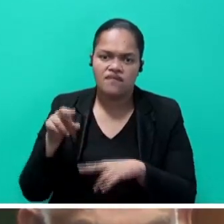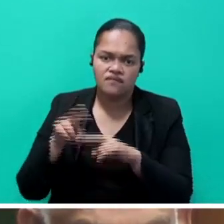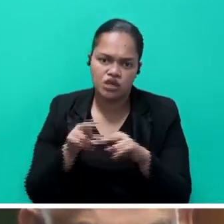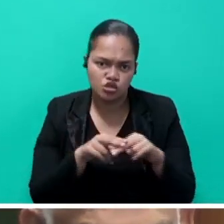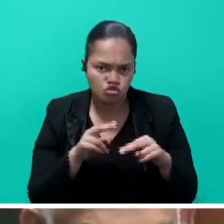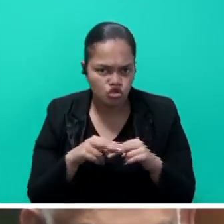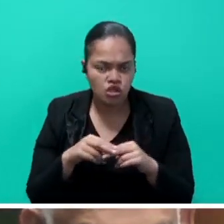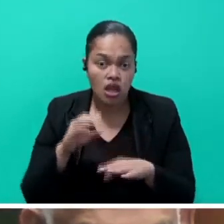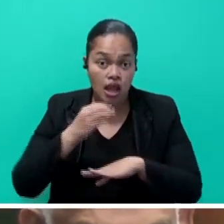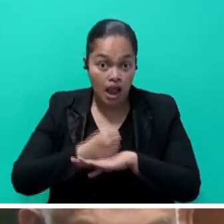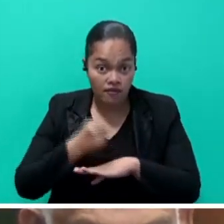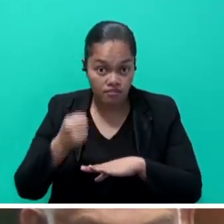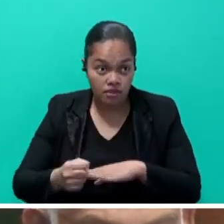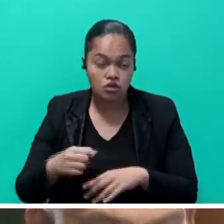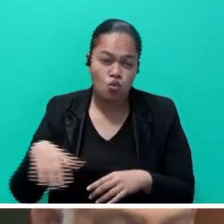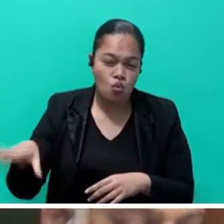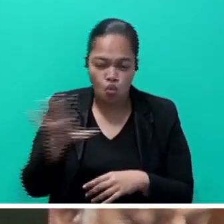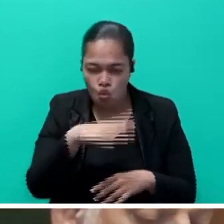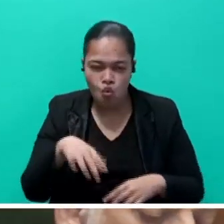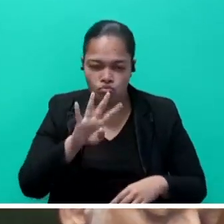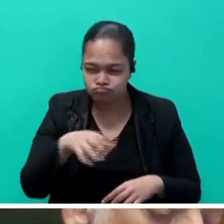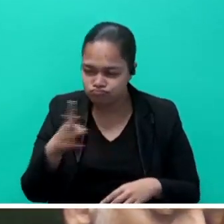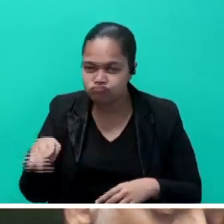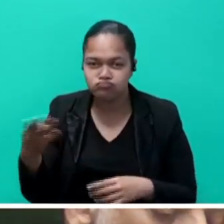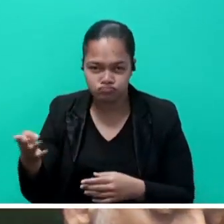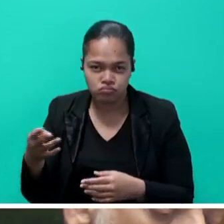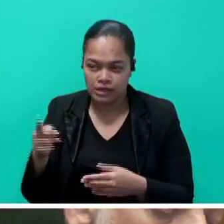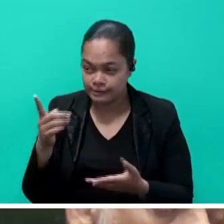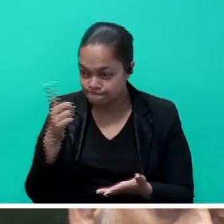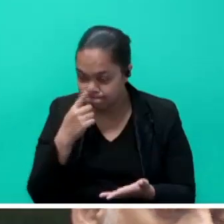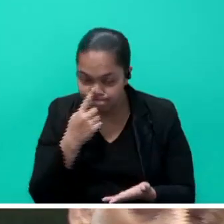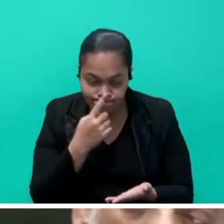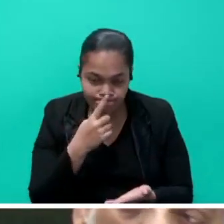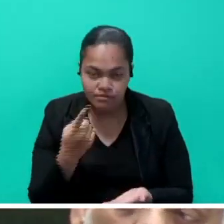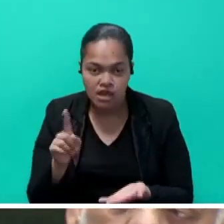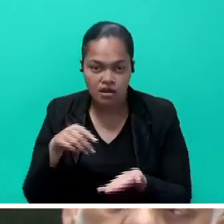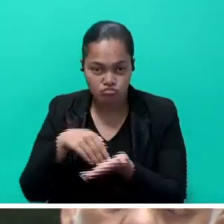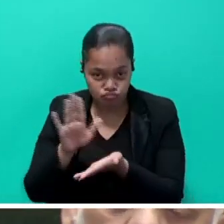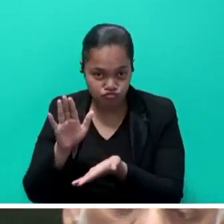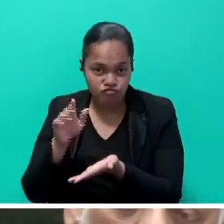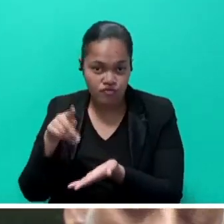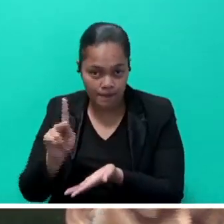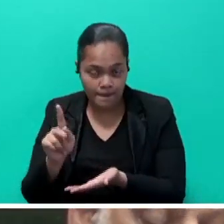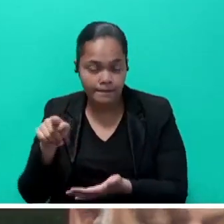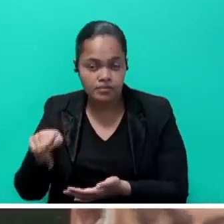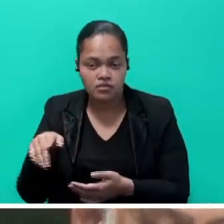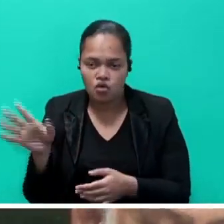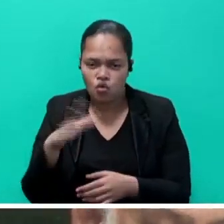will facilitate all necessary approvals and permits on behalf of the private